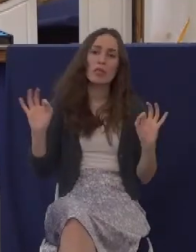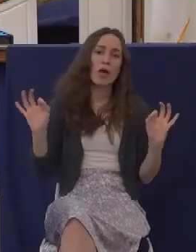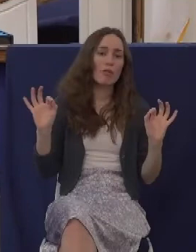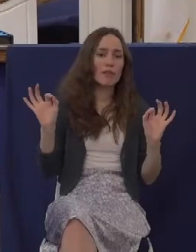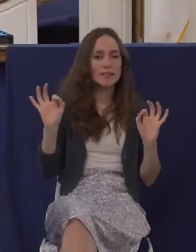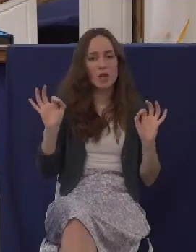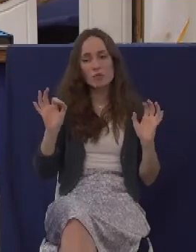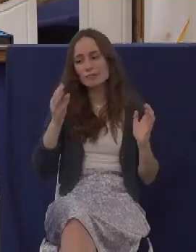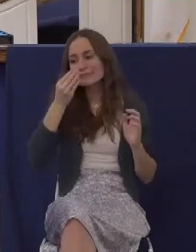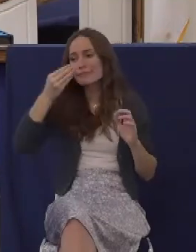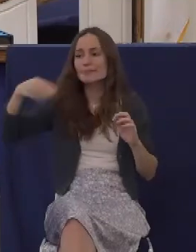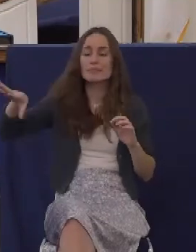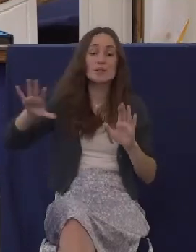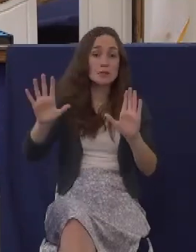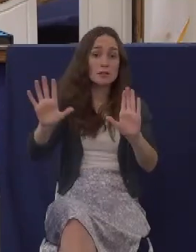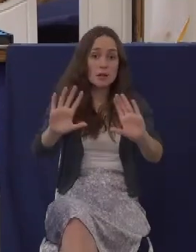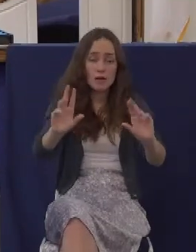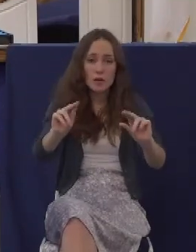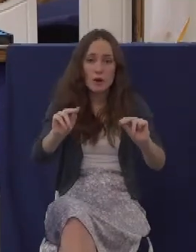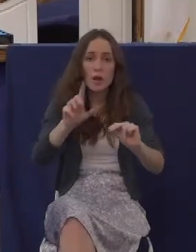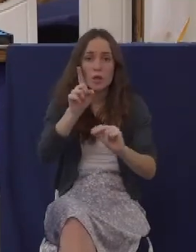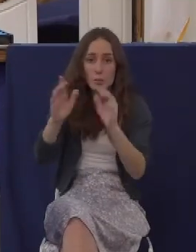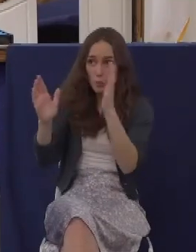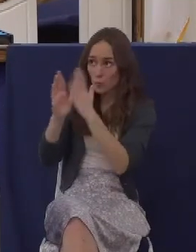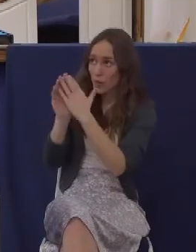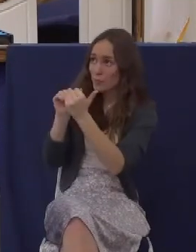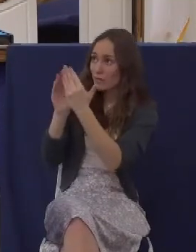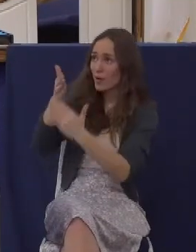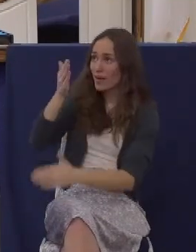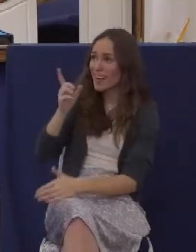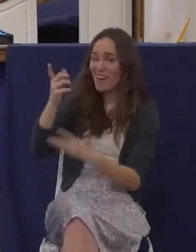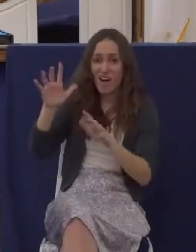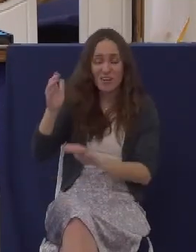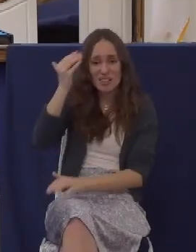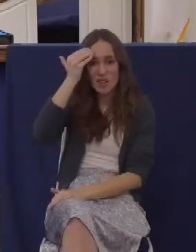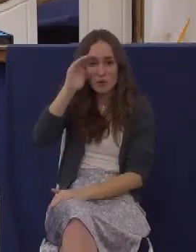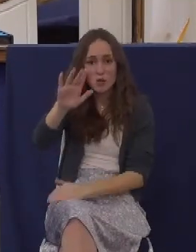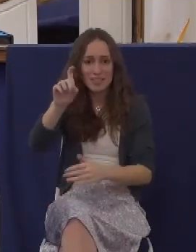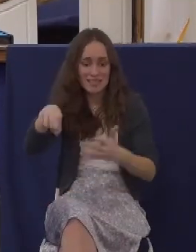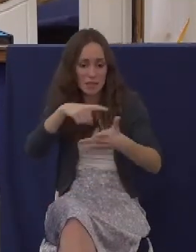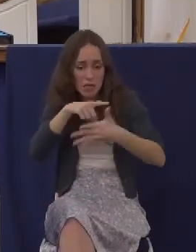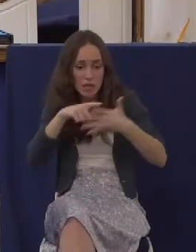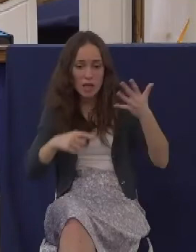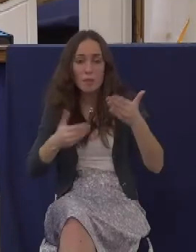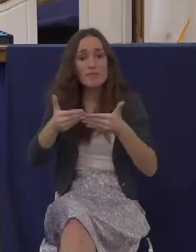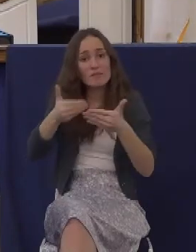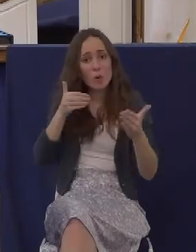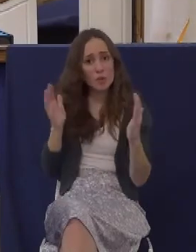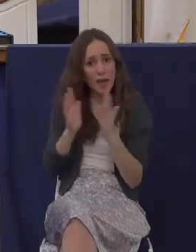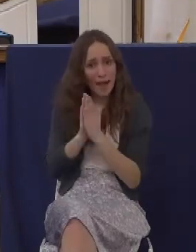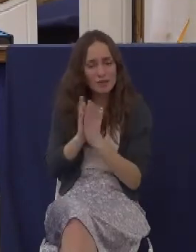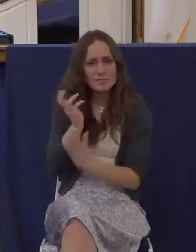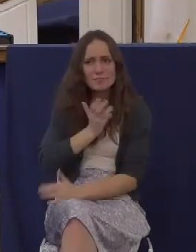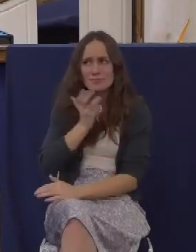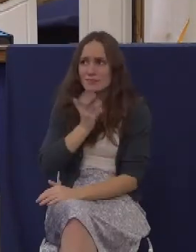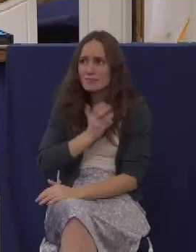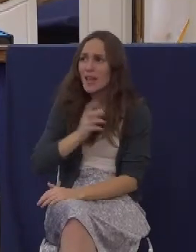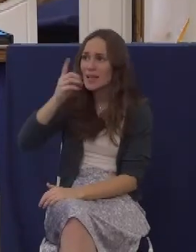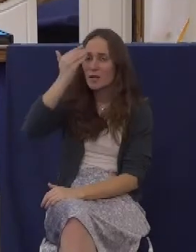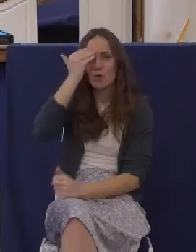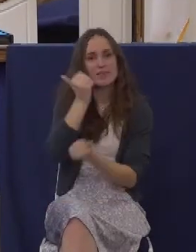in your praying. You're praying to a God who already knows what you need before you even ask him. He knows